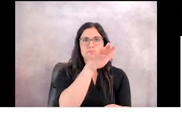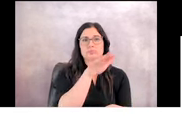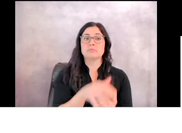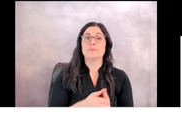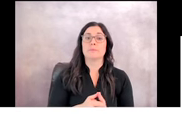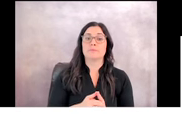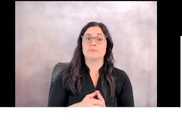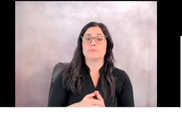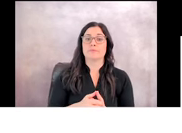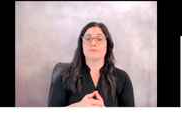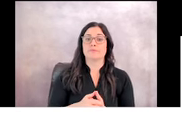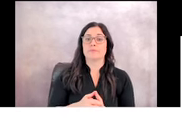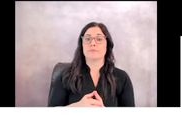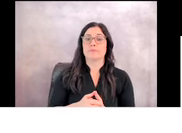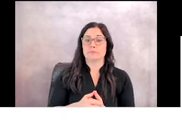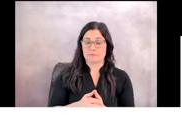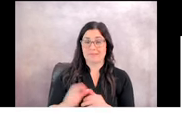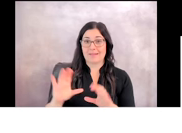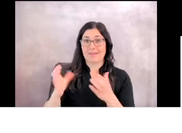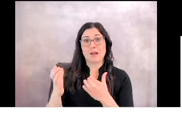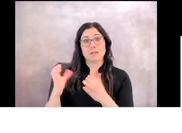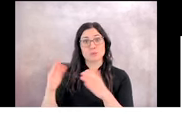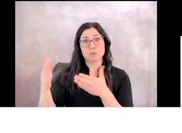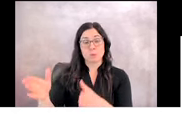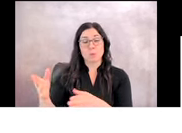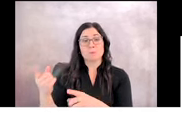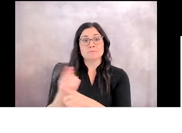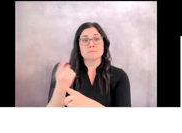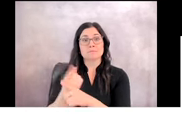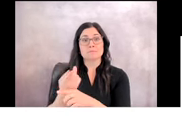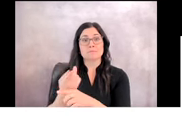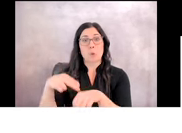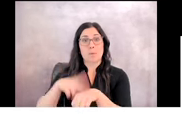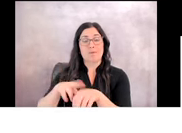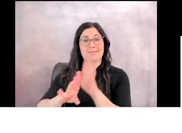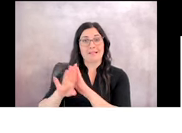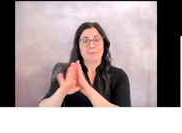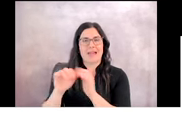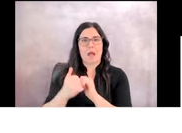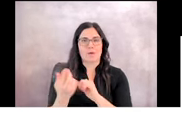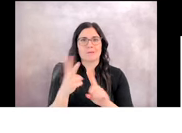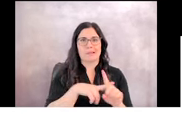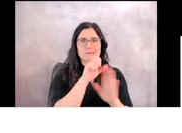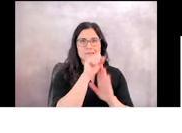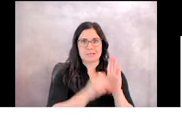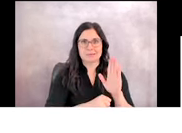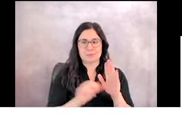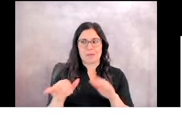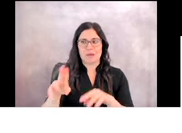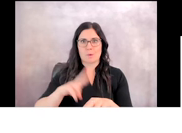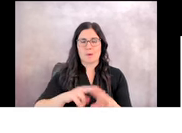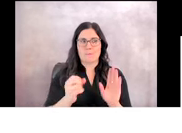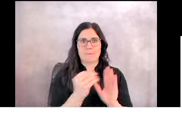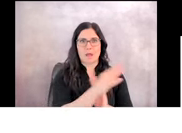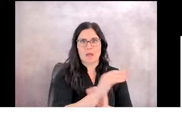Training on collaborative classroom norm development, and then how to best apply these norms during the semester. How to do all